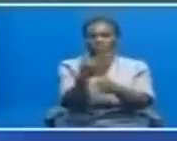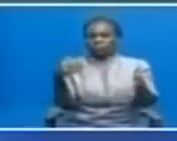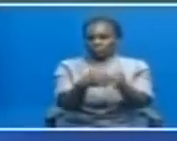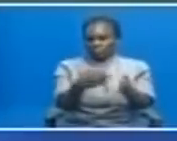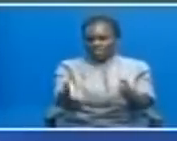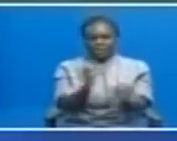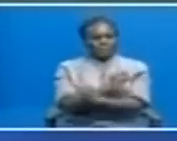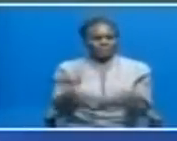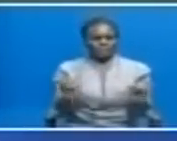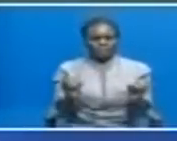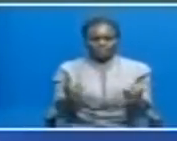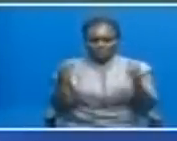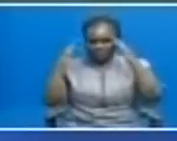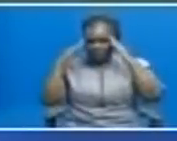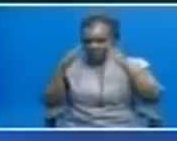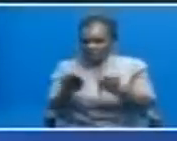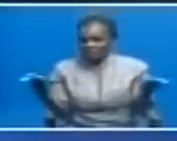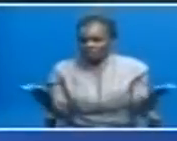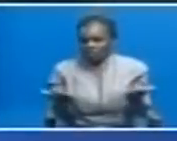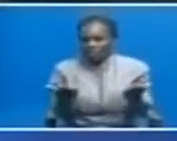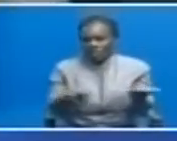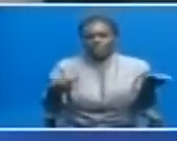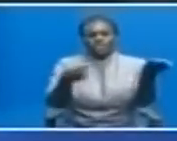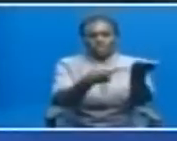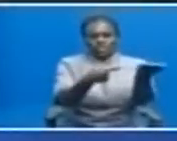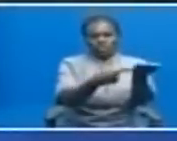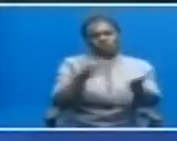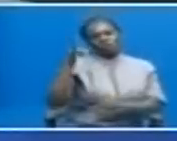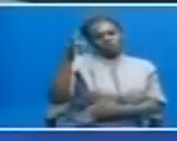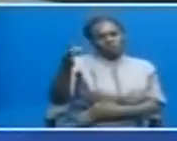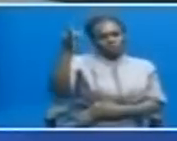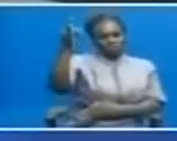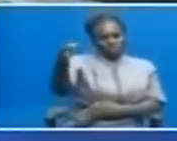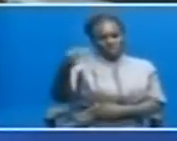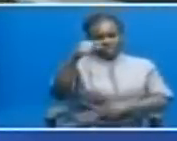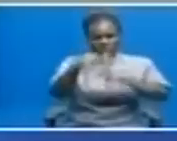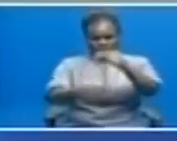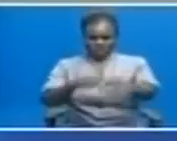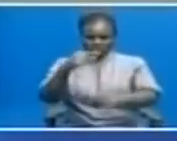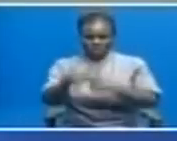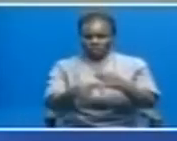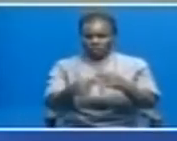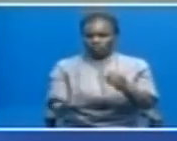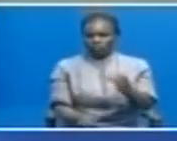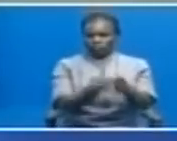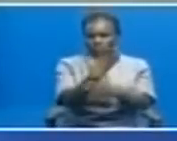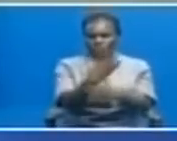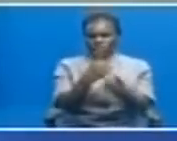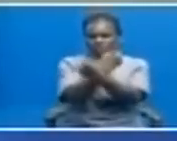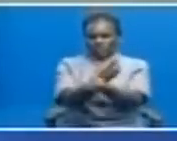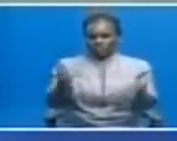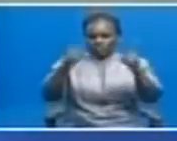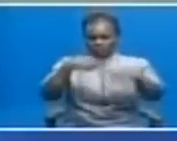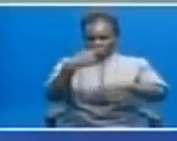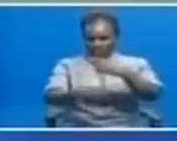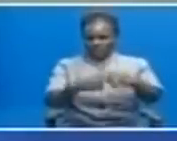stop. Eyes here are set for a digital future, a digital generation. The outcome of the democratic